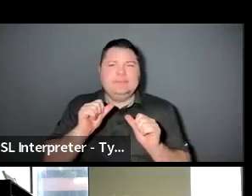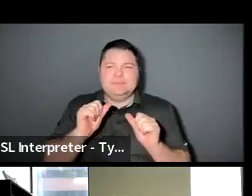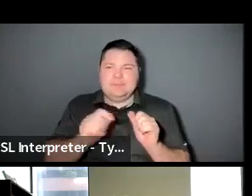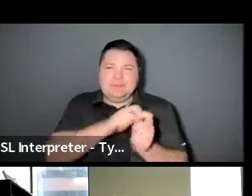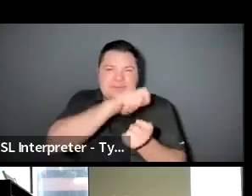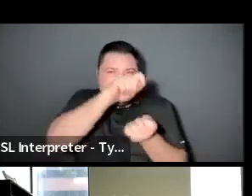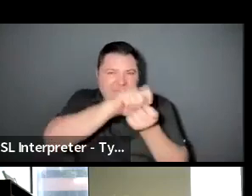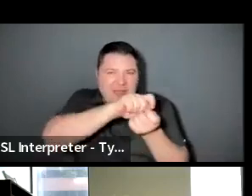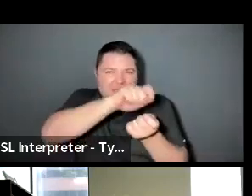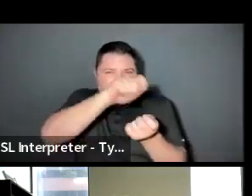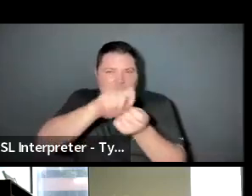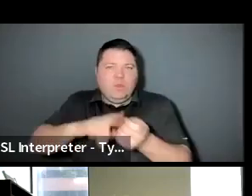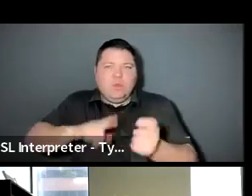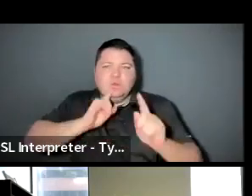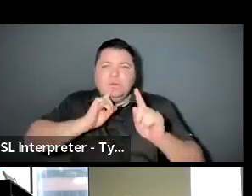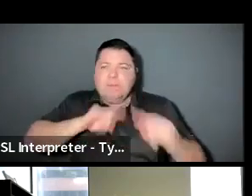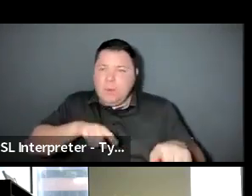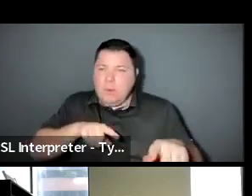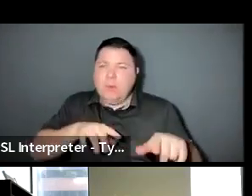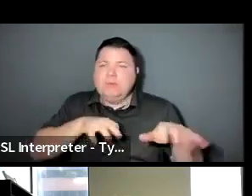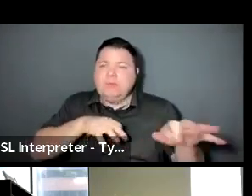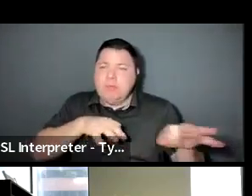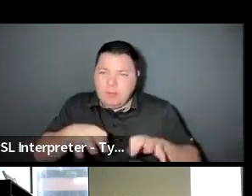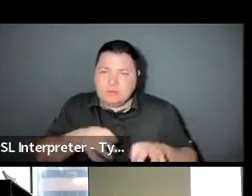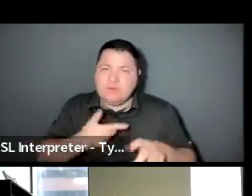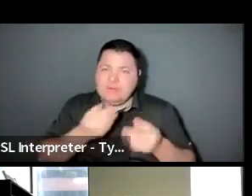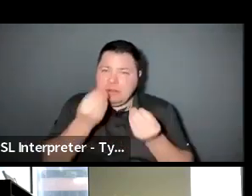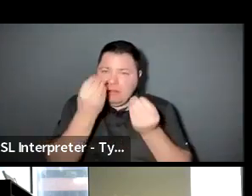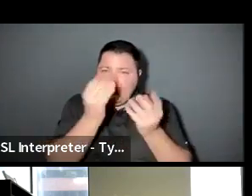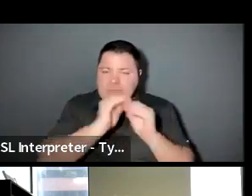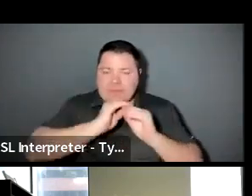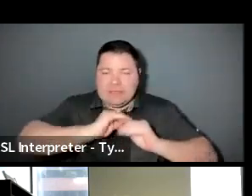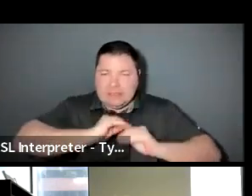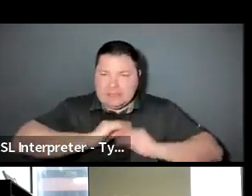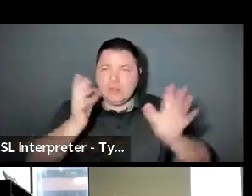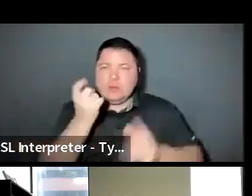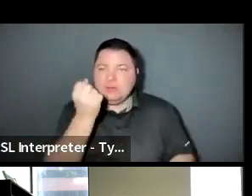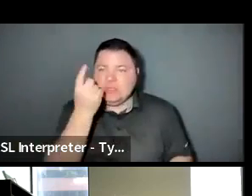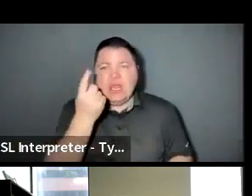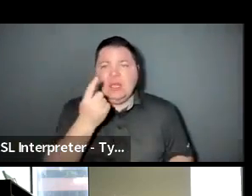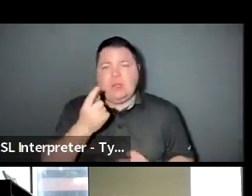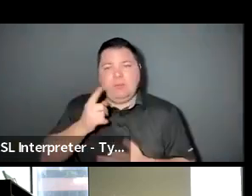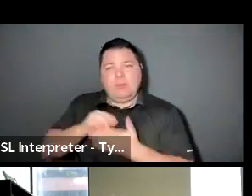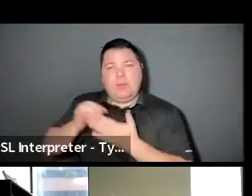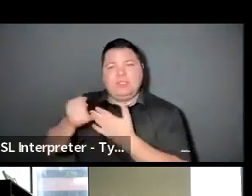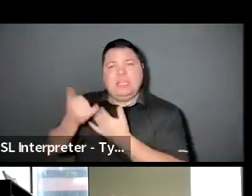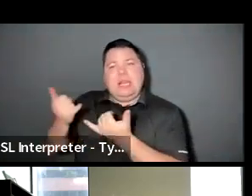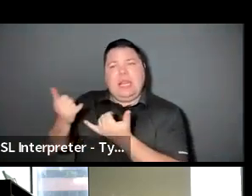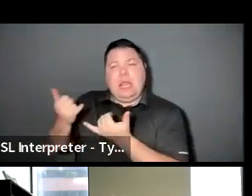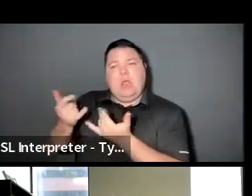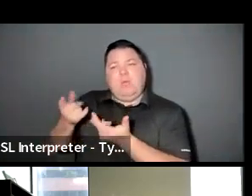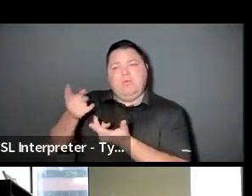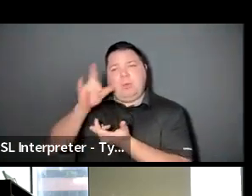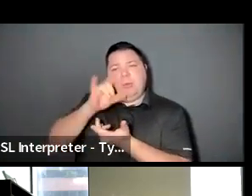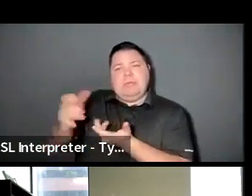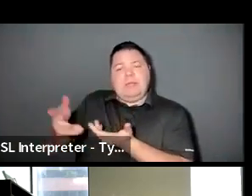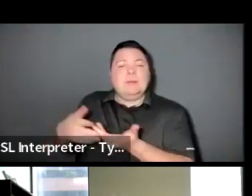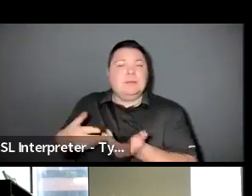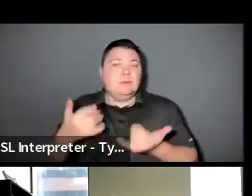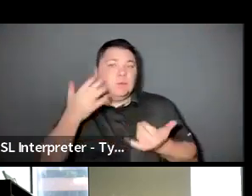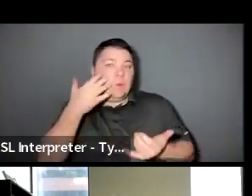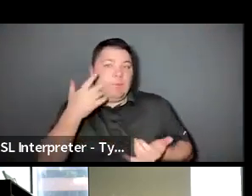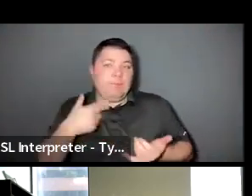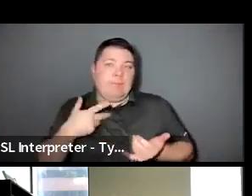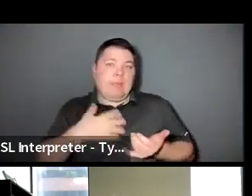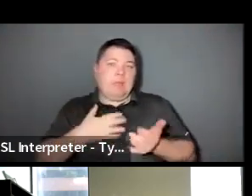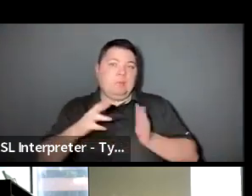specific in those reports to give a clear understanding of where the project is. As you all know, my role in the